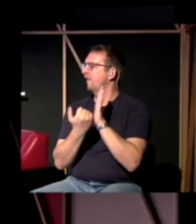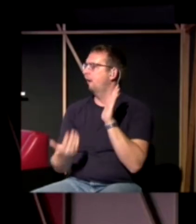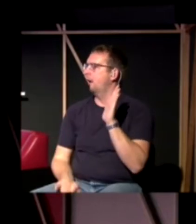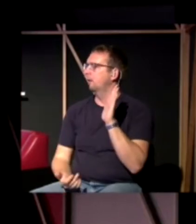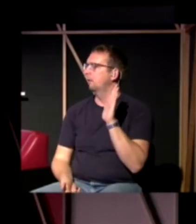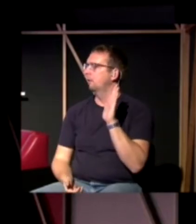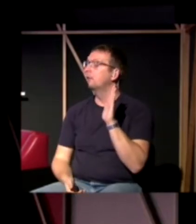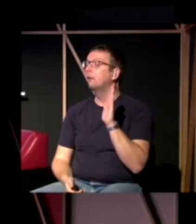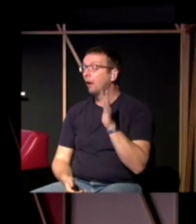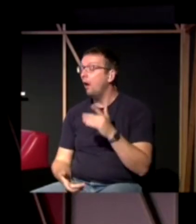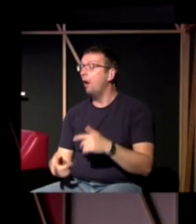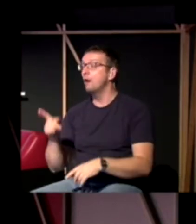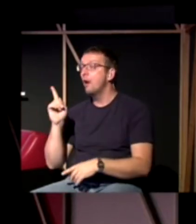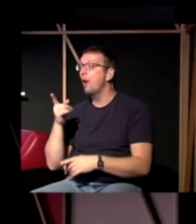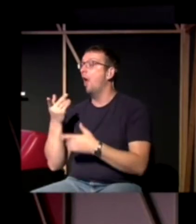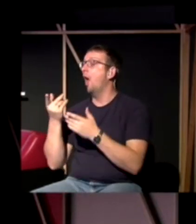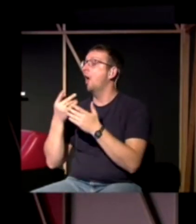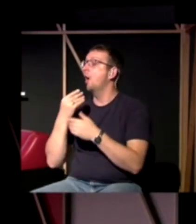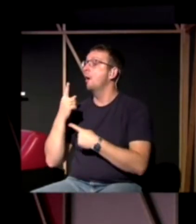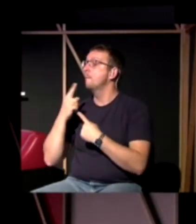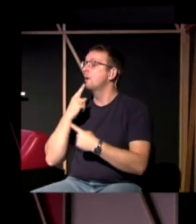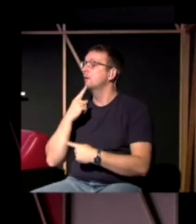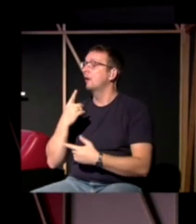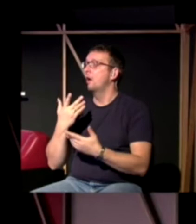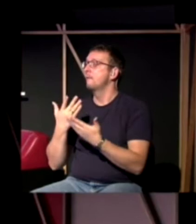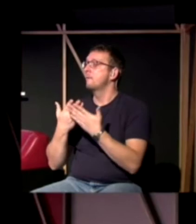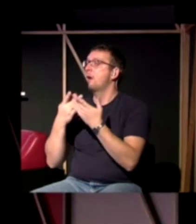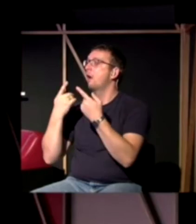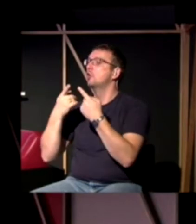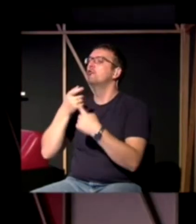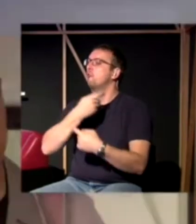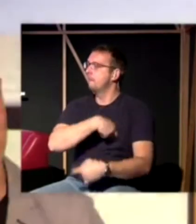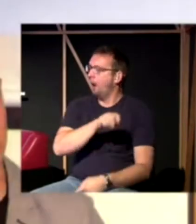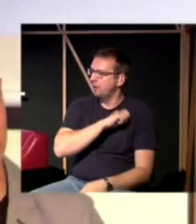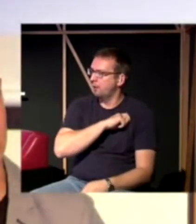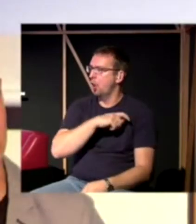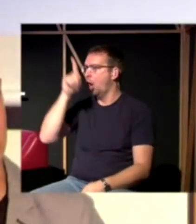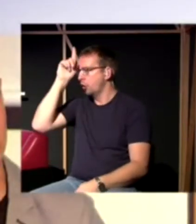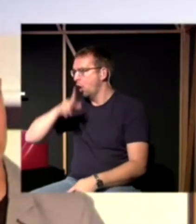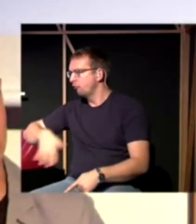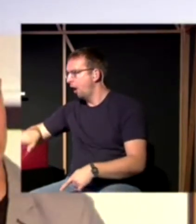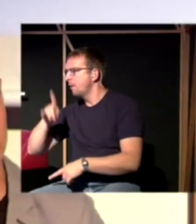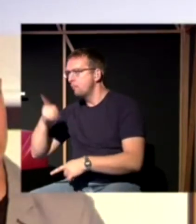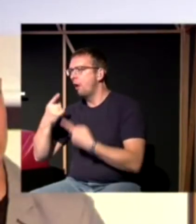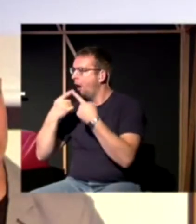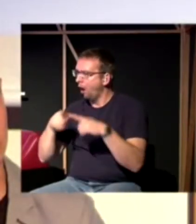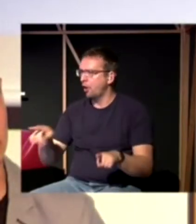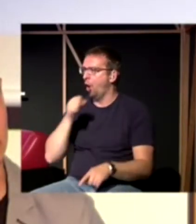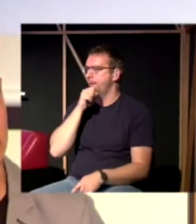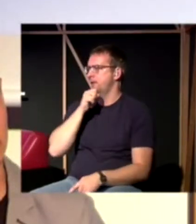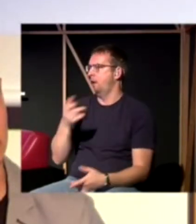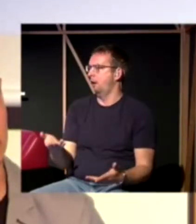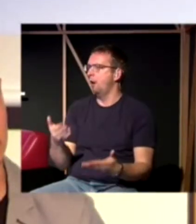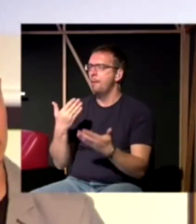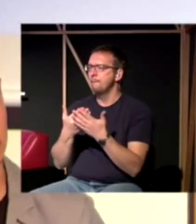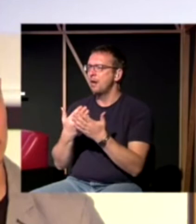idea is that you can go to a country, listen to a commentary, and there is a certain standard. It's something you would expect, something that Hannah